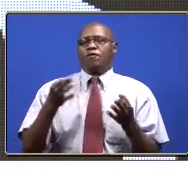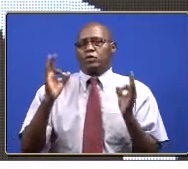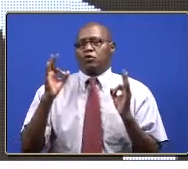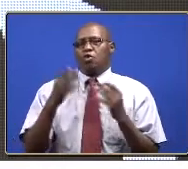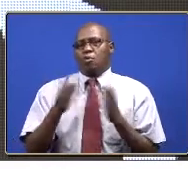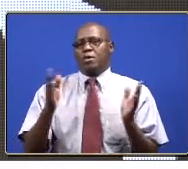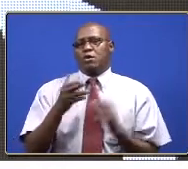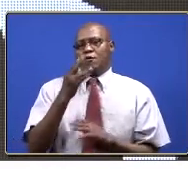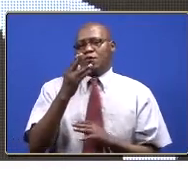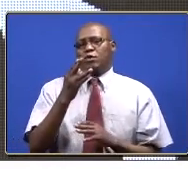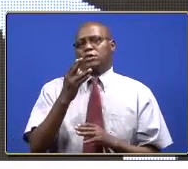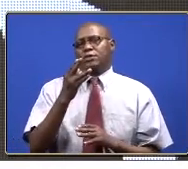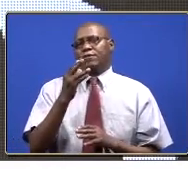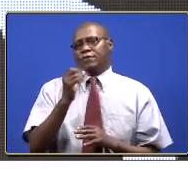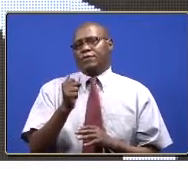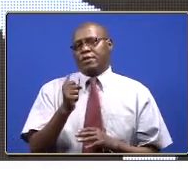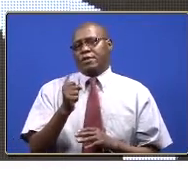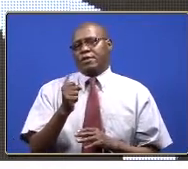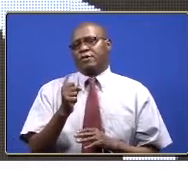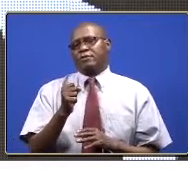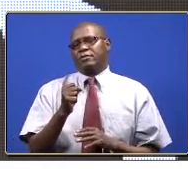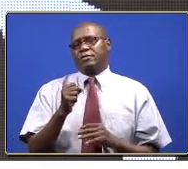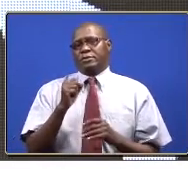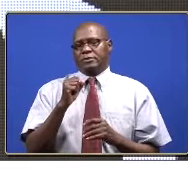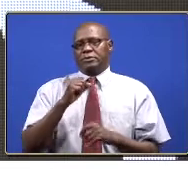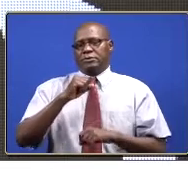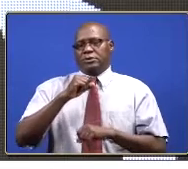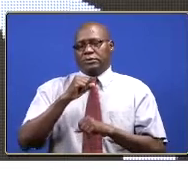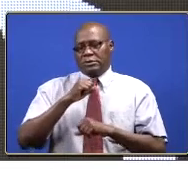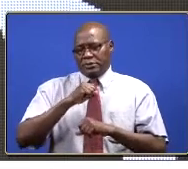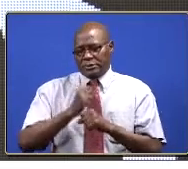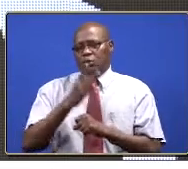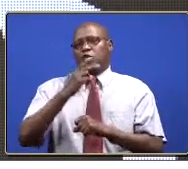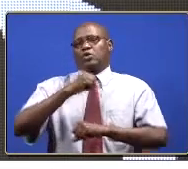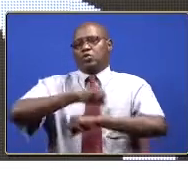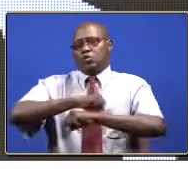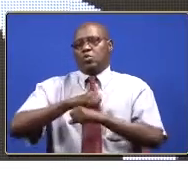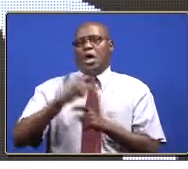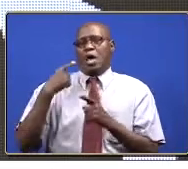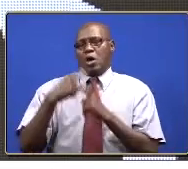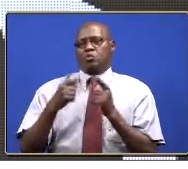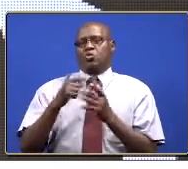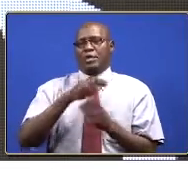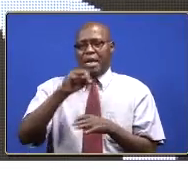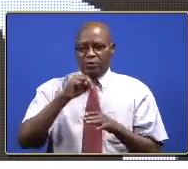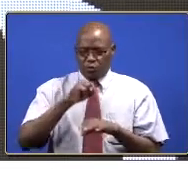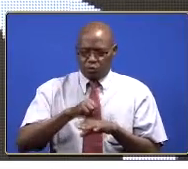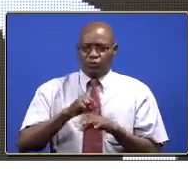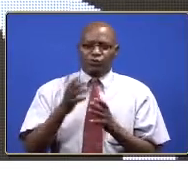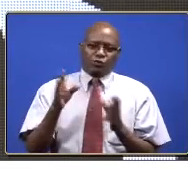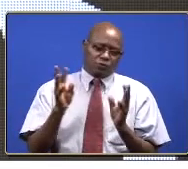45th Kenya Secondary Schools Heads Association Annual National Conference. The meeting was attended by